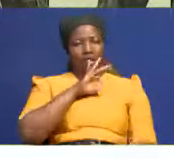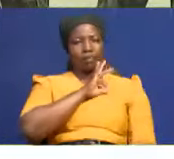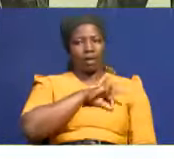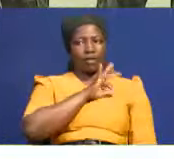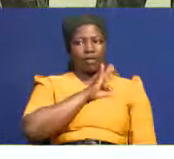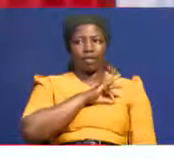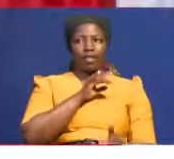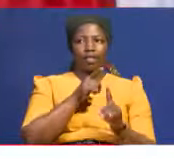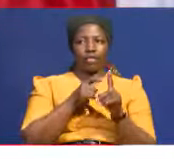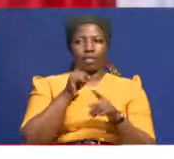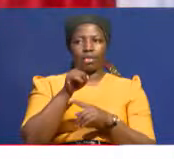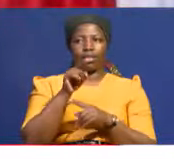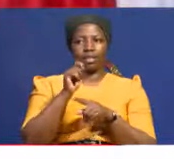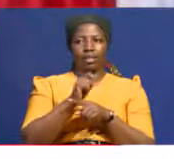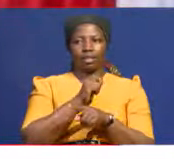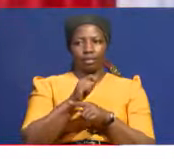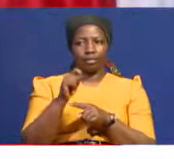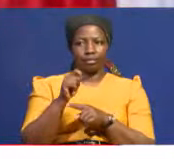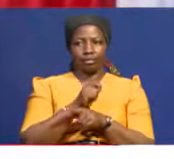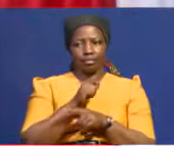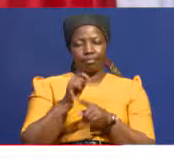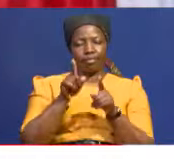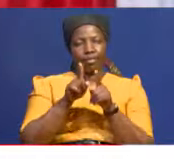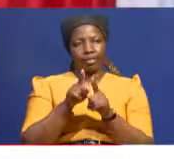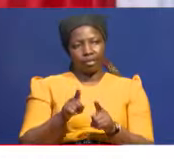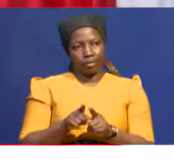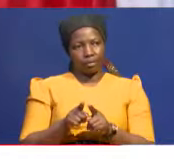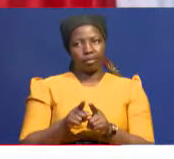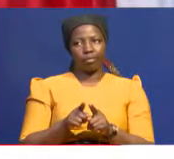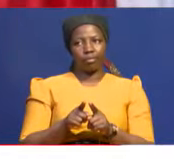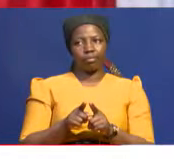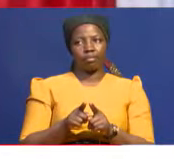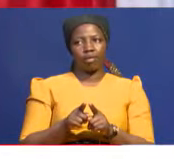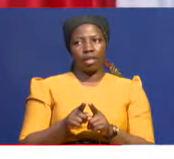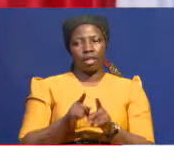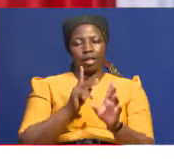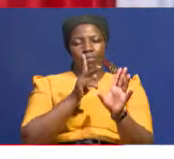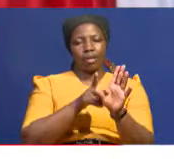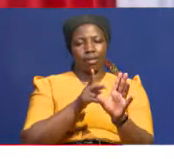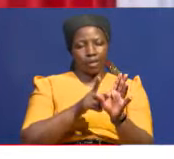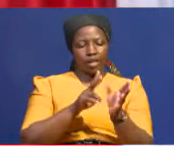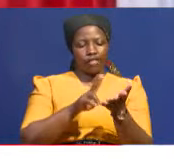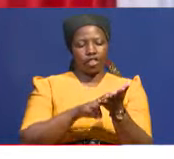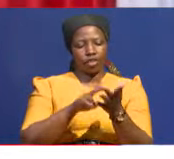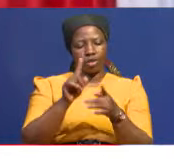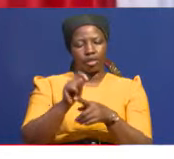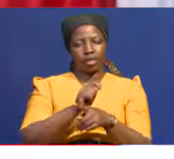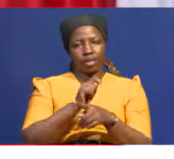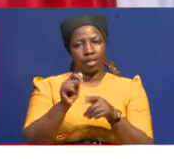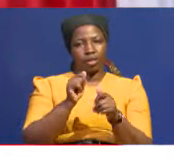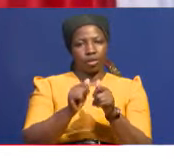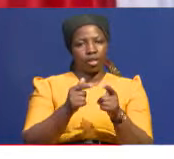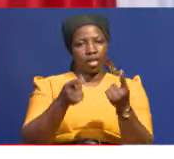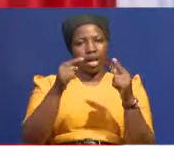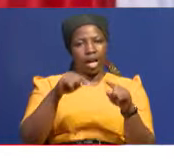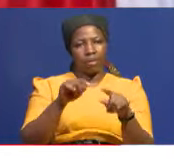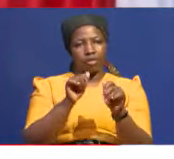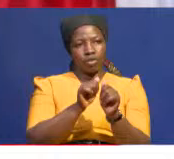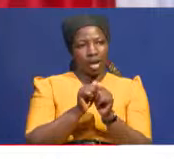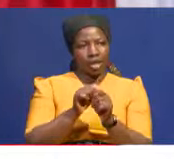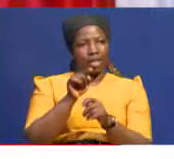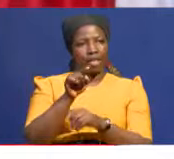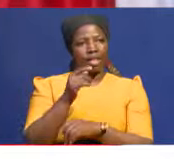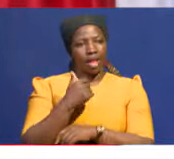benefit from this training and the attendant vocational training that comes with it. It has